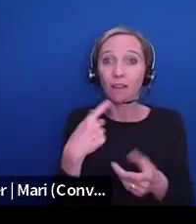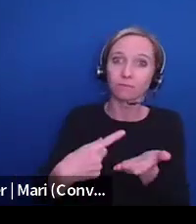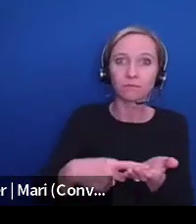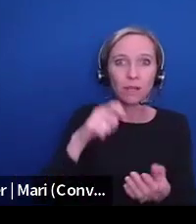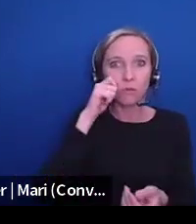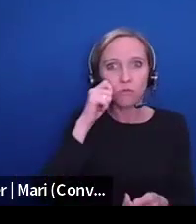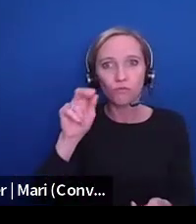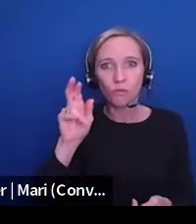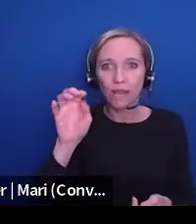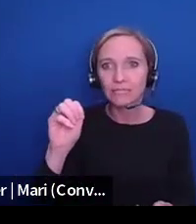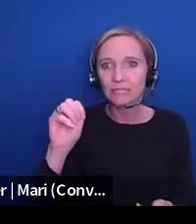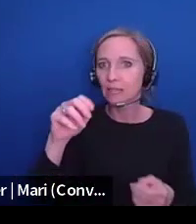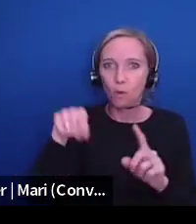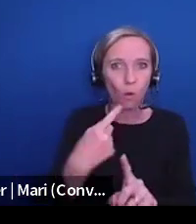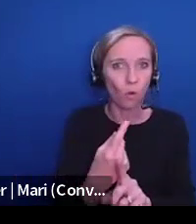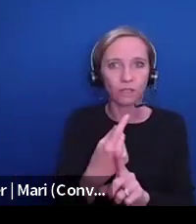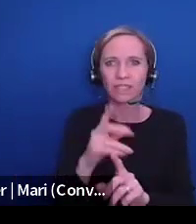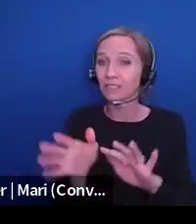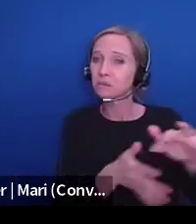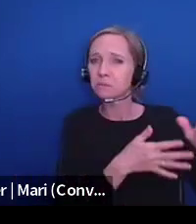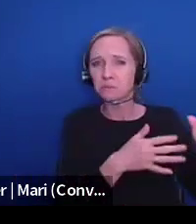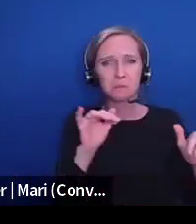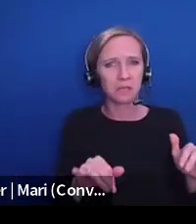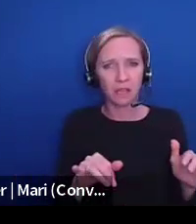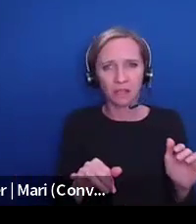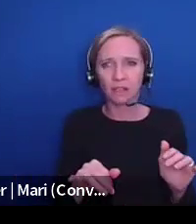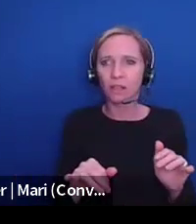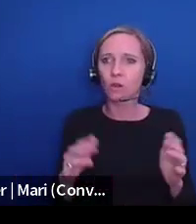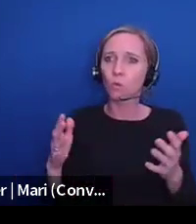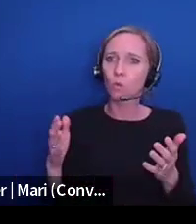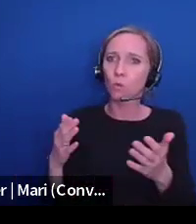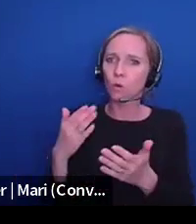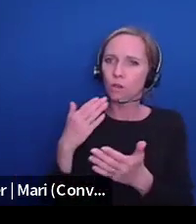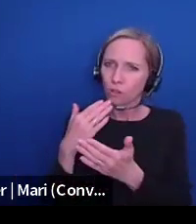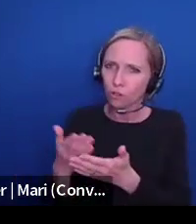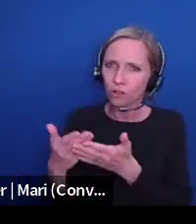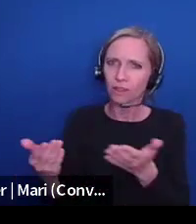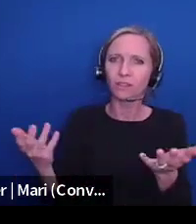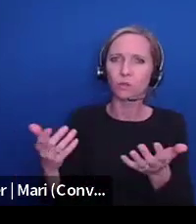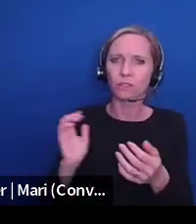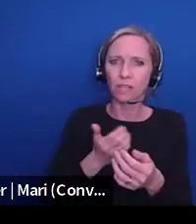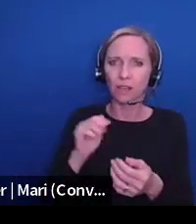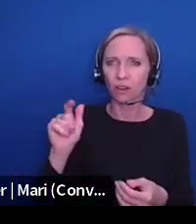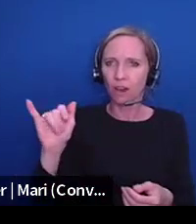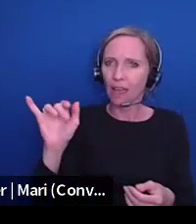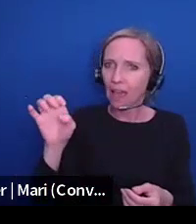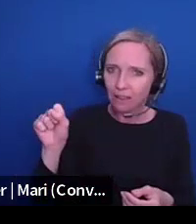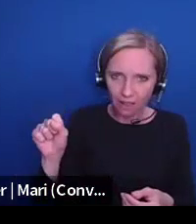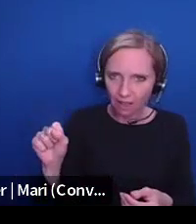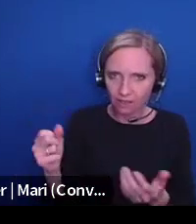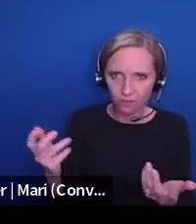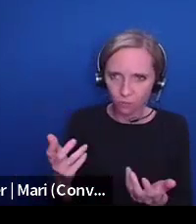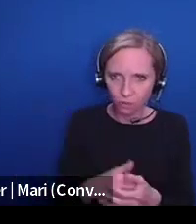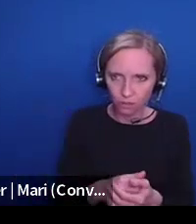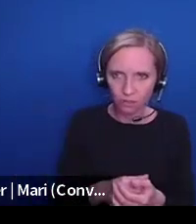know, kind of things. Let's just forget about that. Let's focus on the good things and our allies. And so I feel like